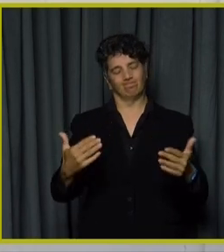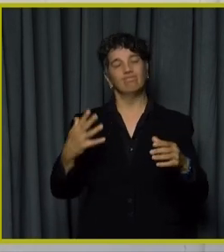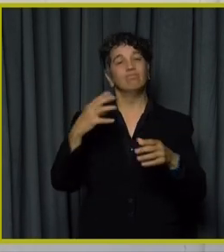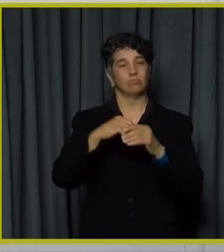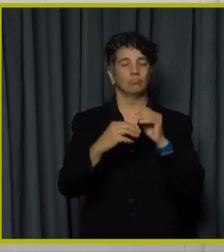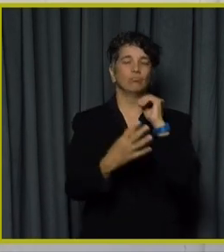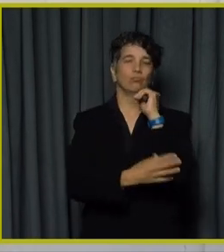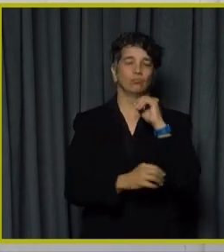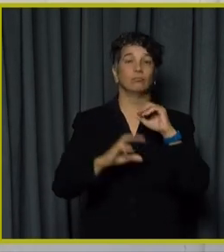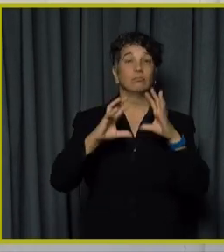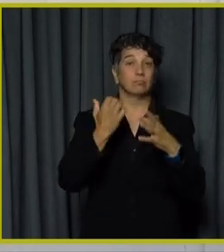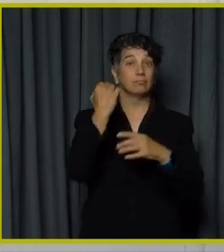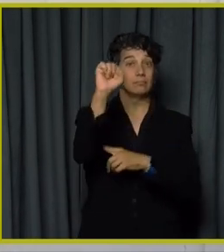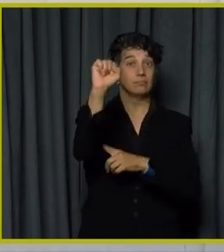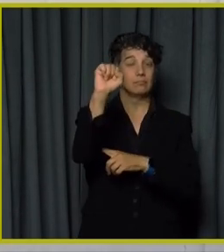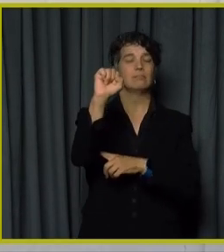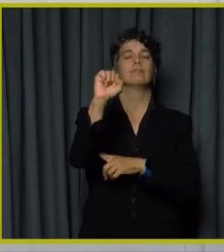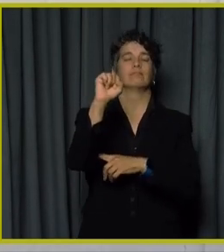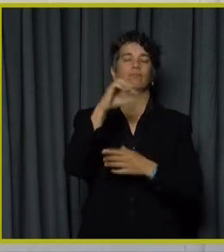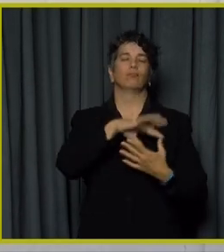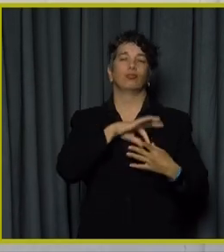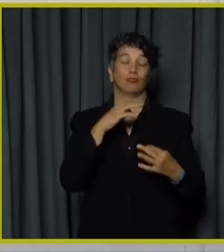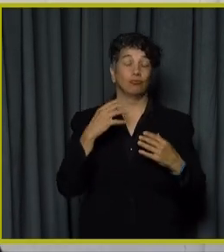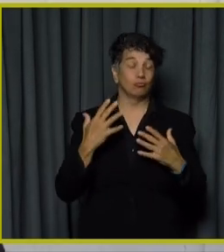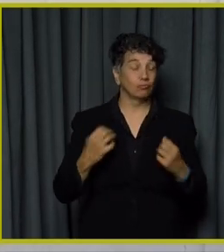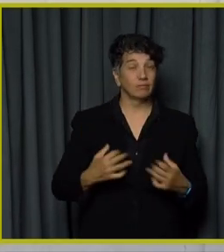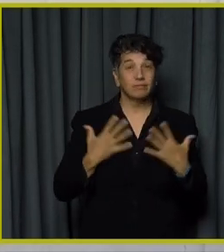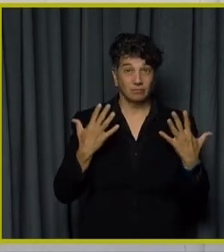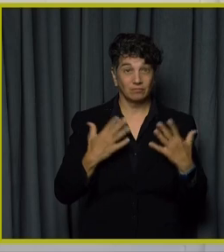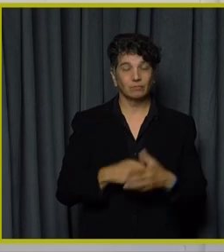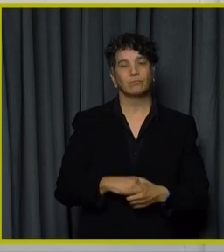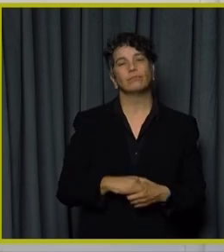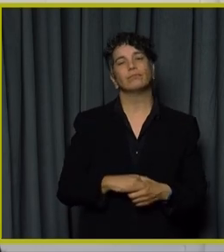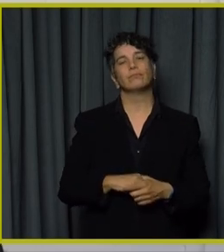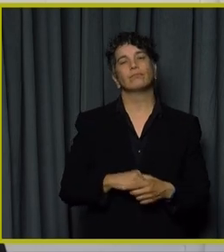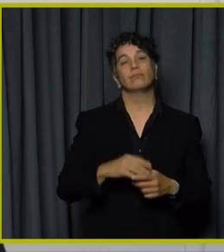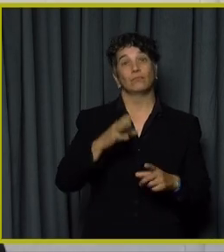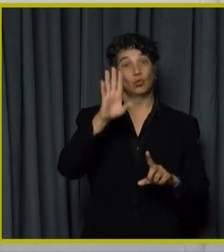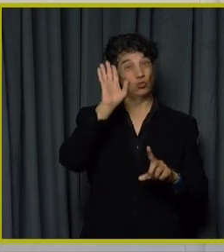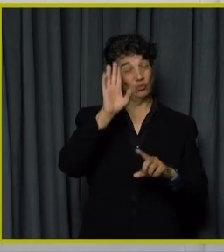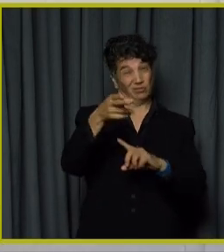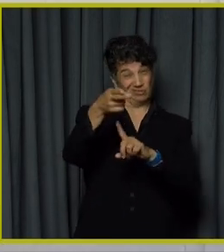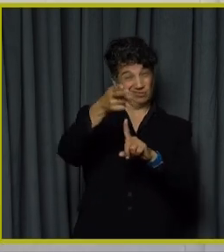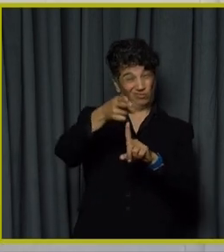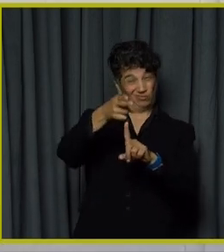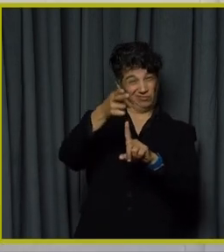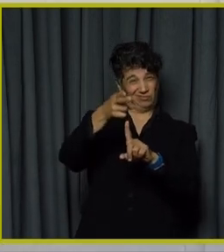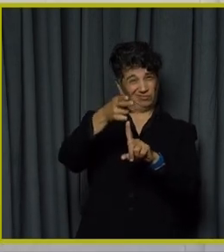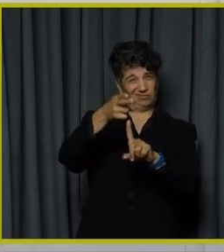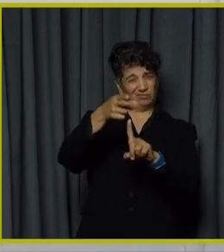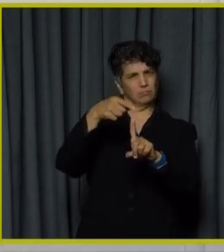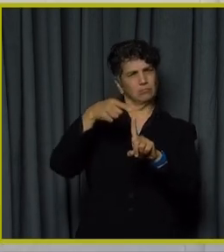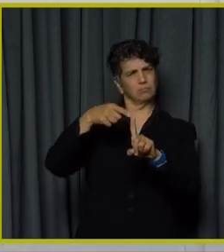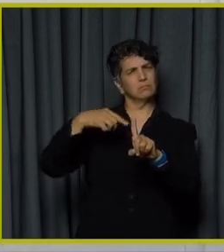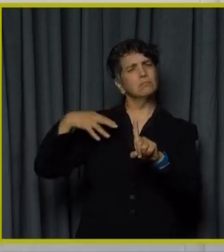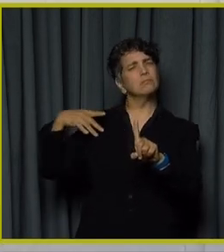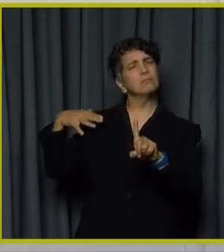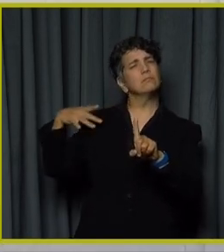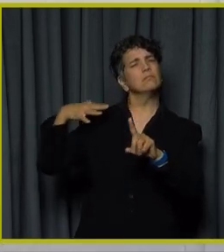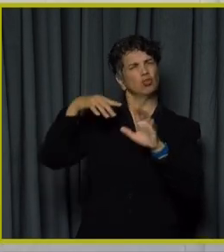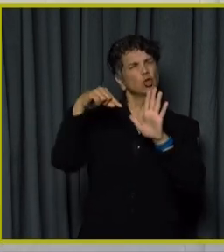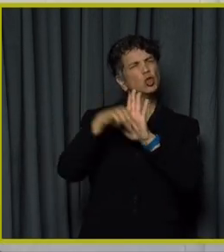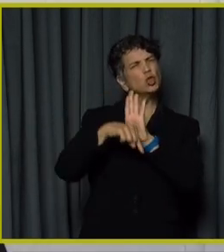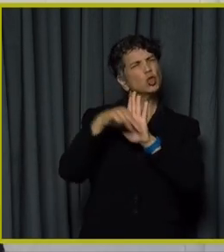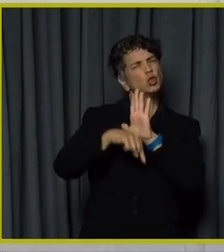know U.S. history begins with the genocide of Native American people? That 60% of Native American communities